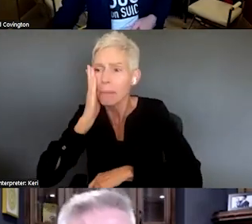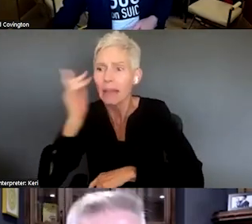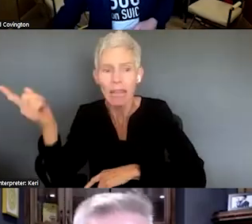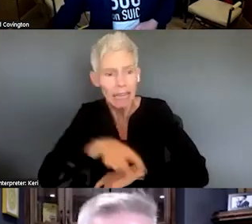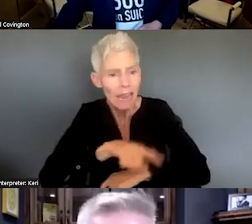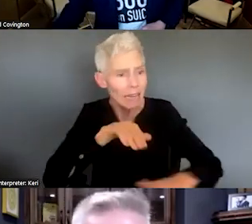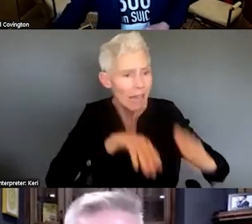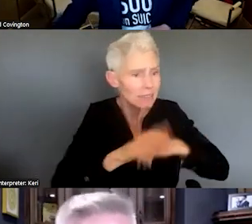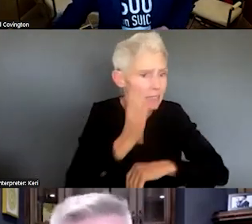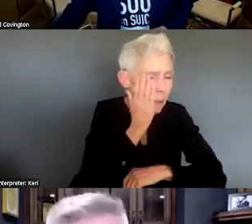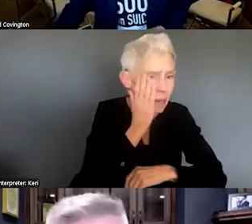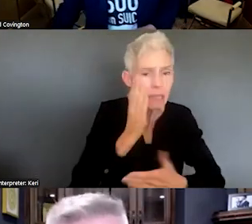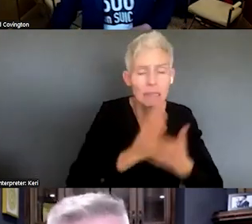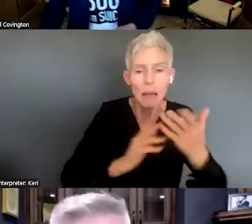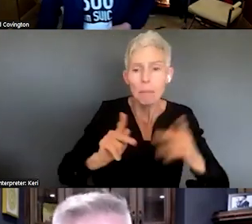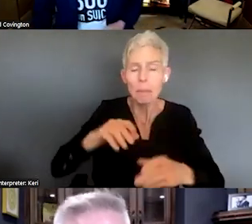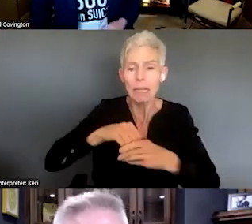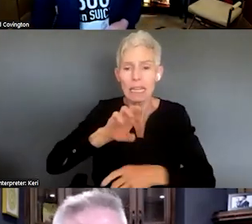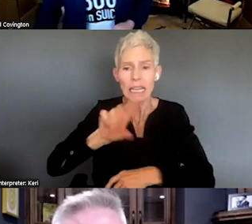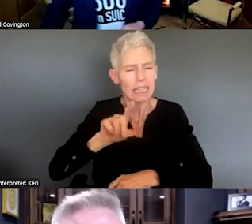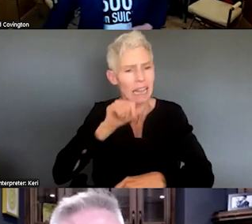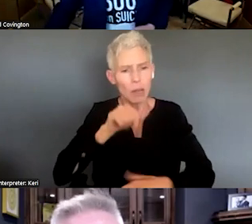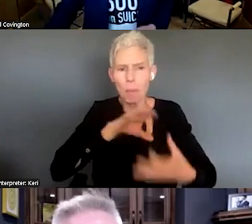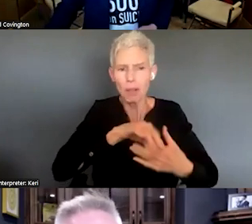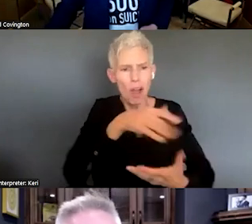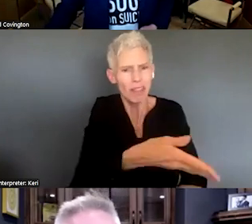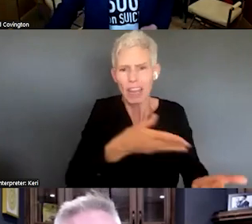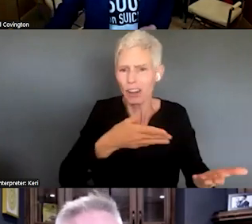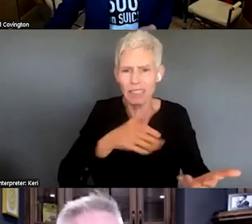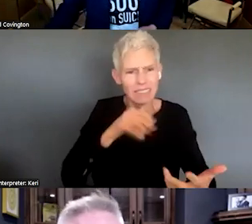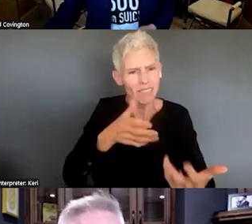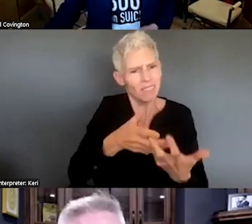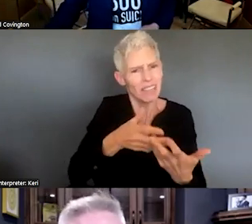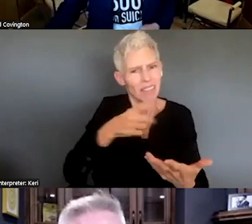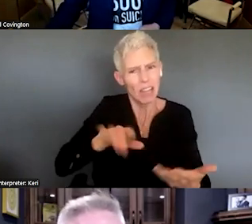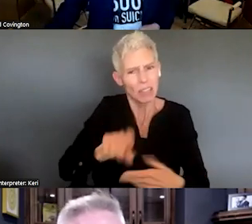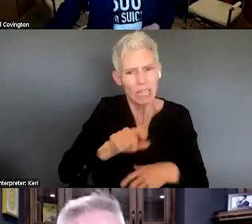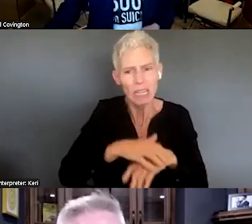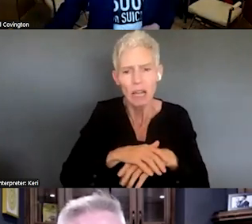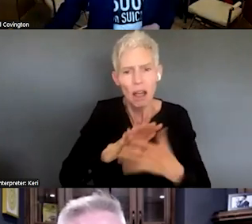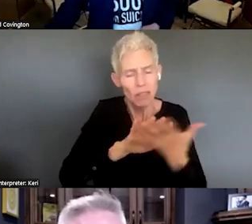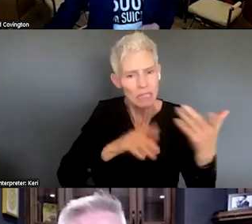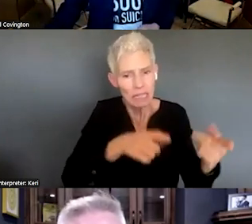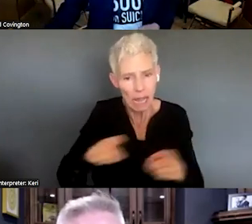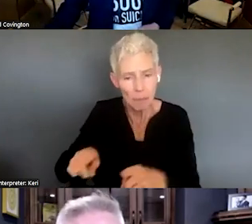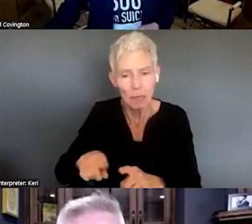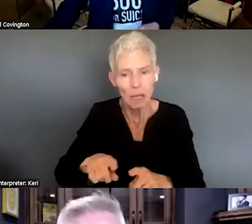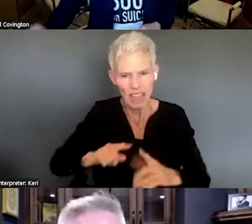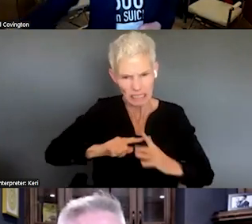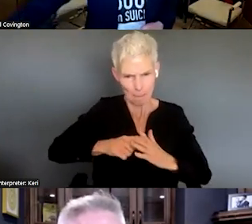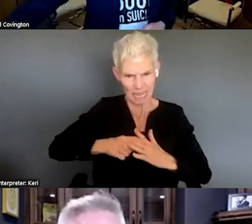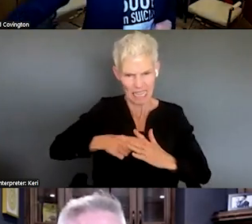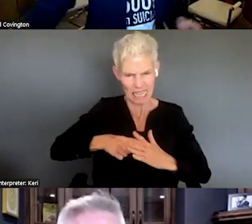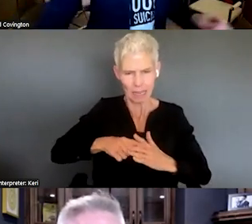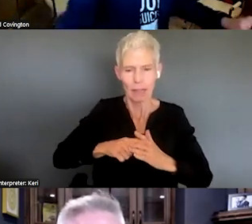the EDs that don't belong in the EDs. You have all of that occurring because that's at the eye of the storm.